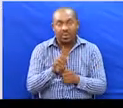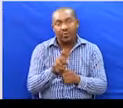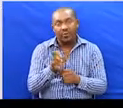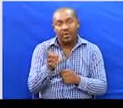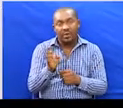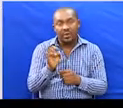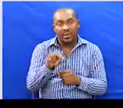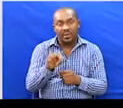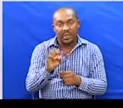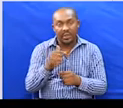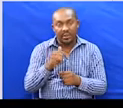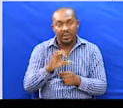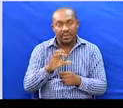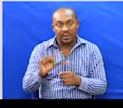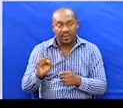To explain